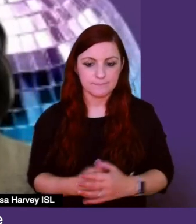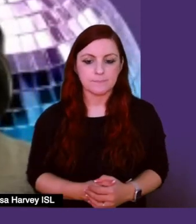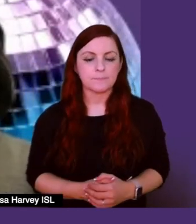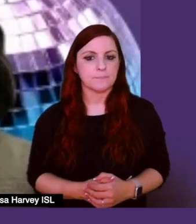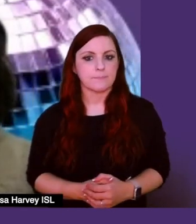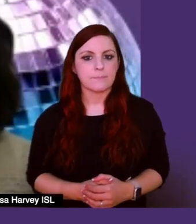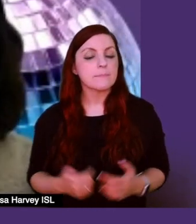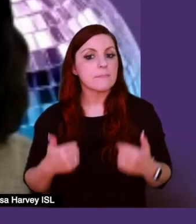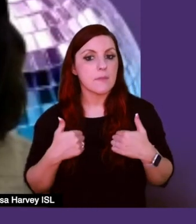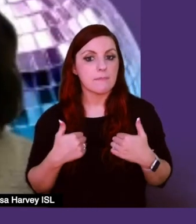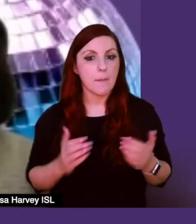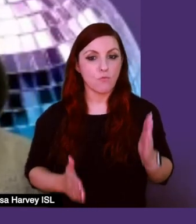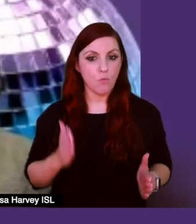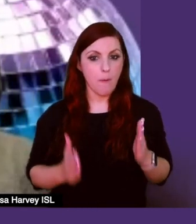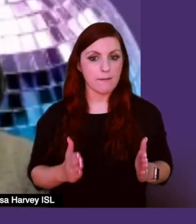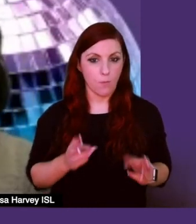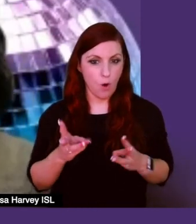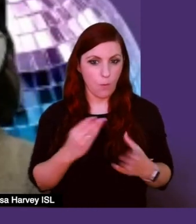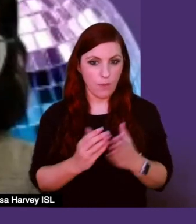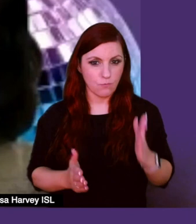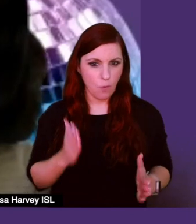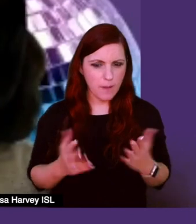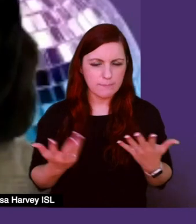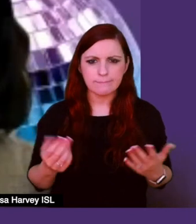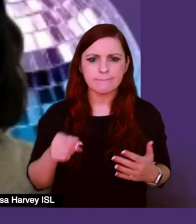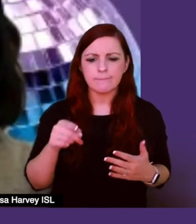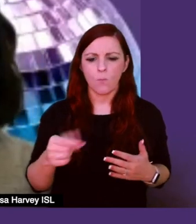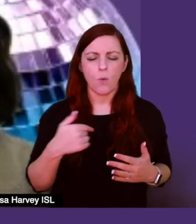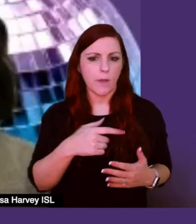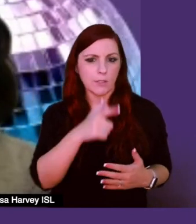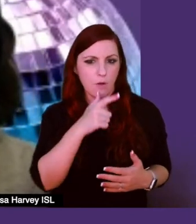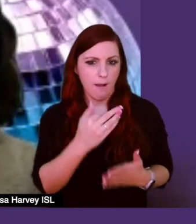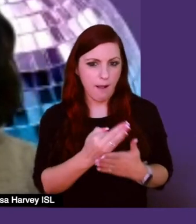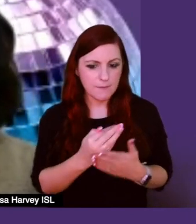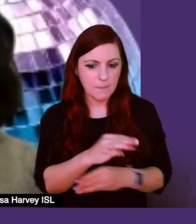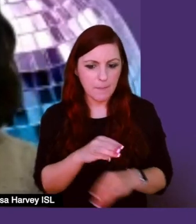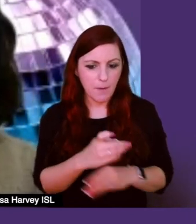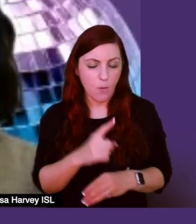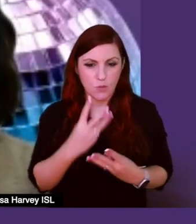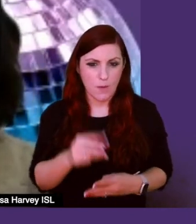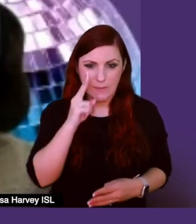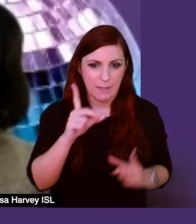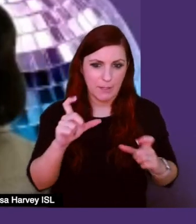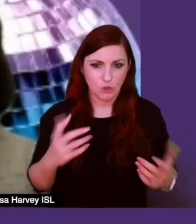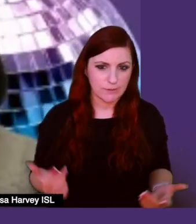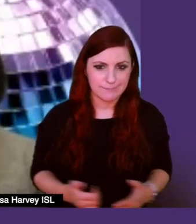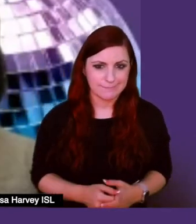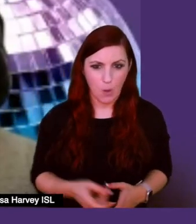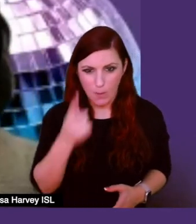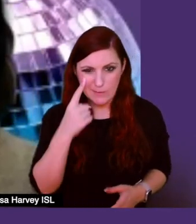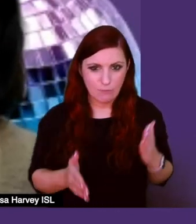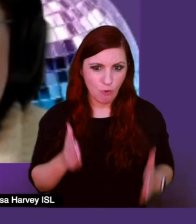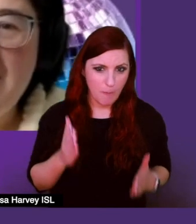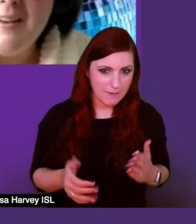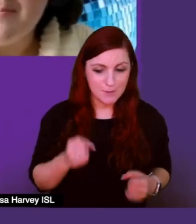US. So I am a roboticist. And when roboticists speak, people really want to see is pictures of